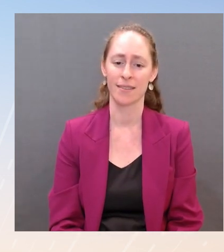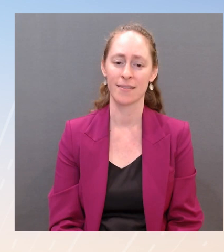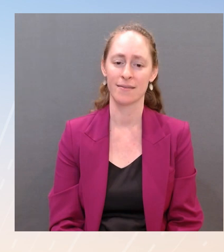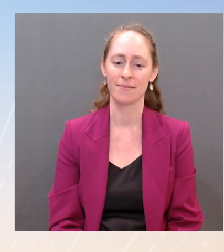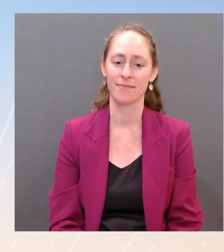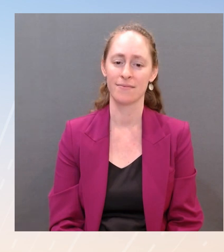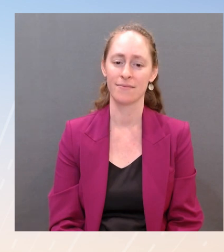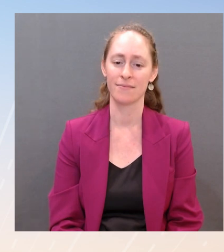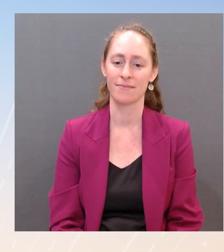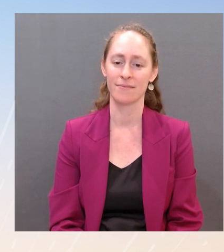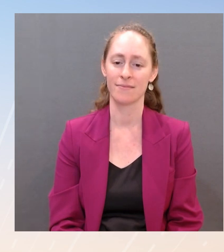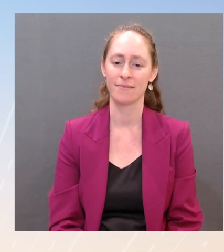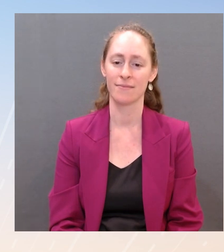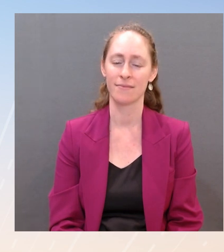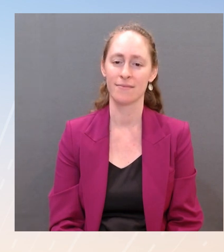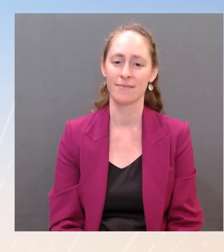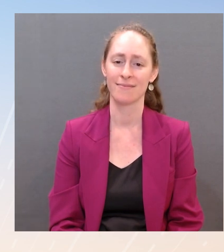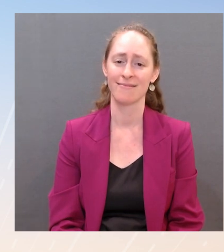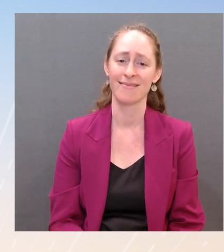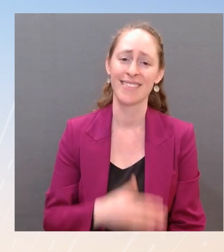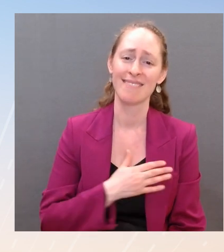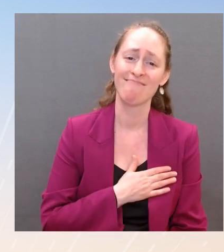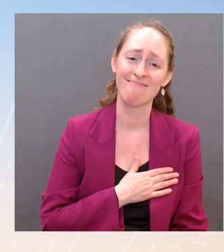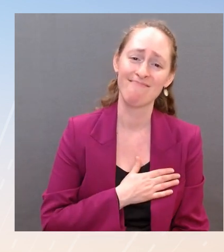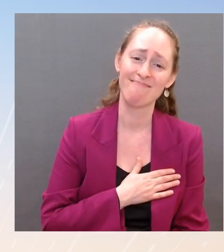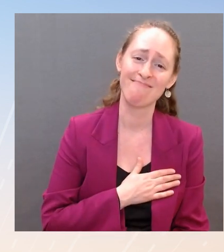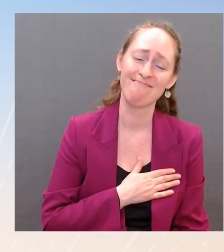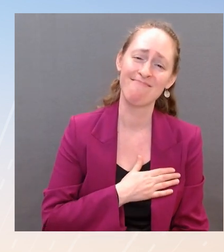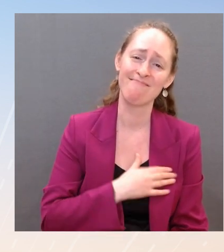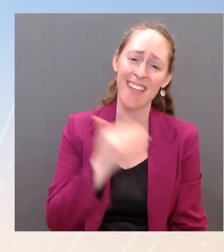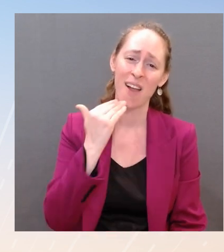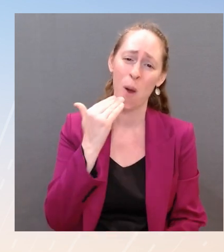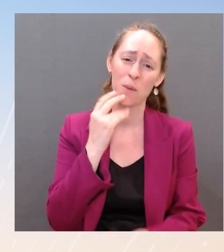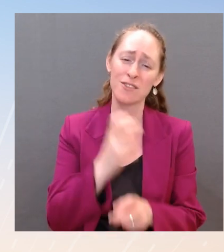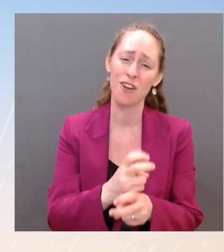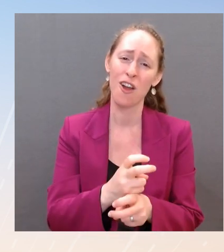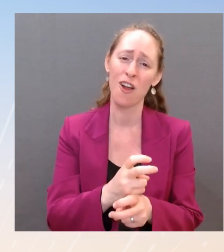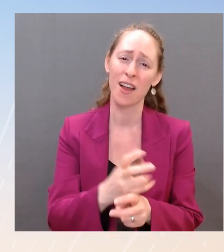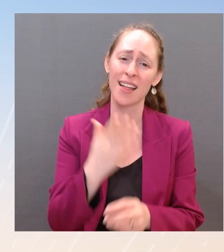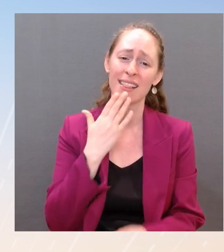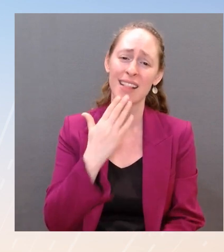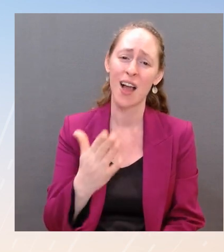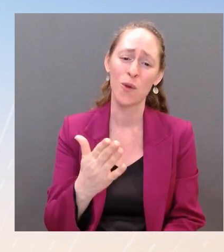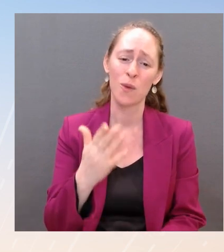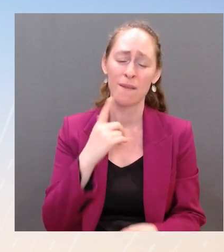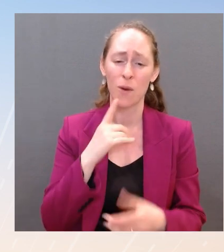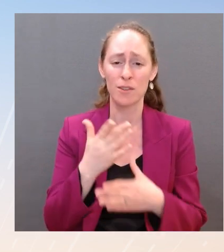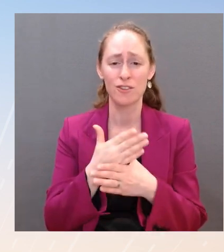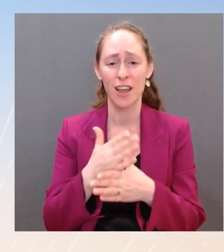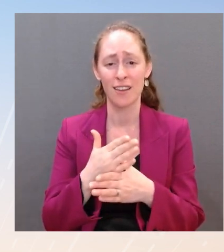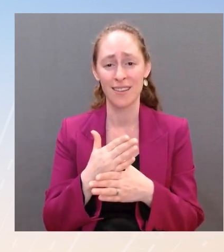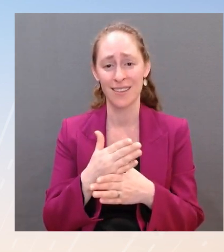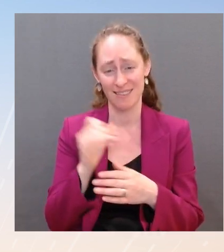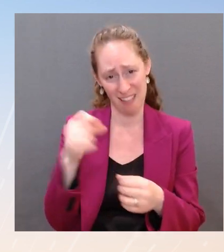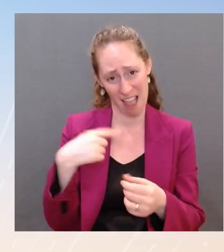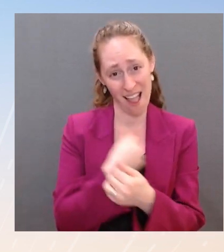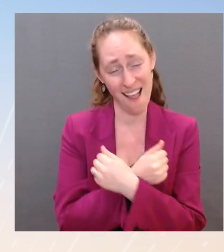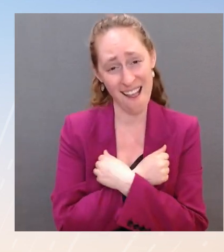Jasmine, I know that was hard, but thank you for sharing so openly and honestly with us. Can I give you a hug? That was amazing.